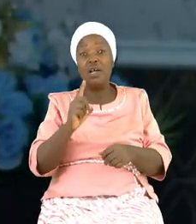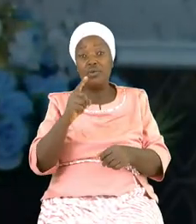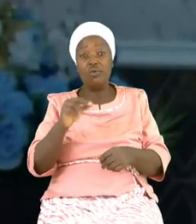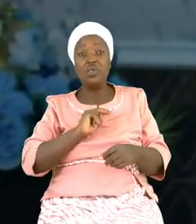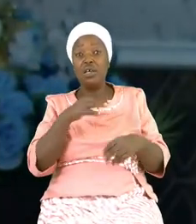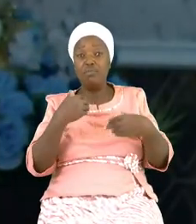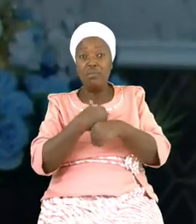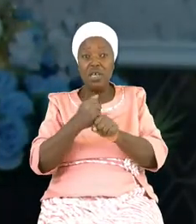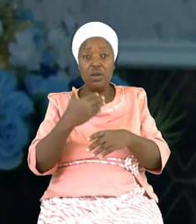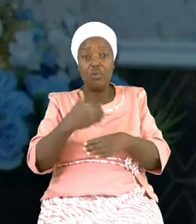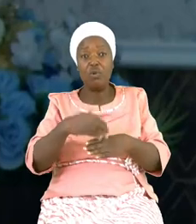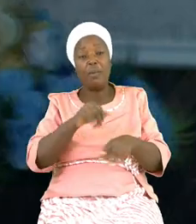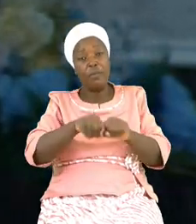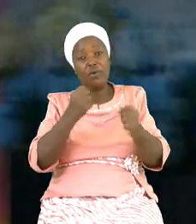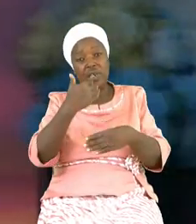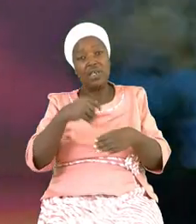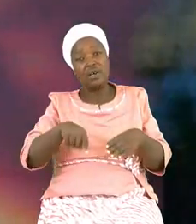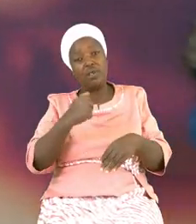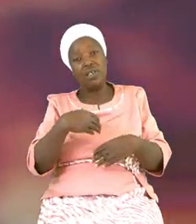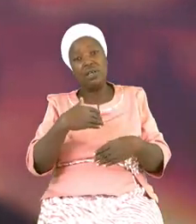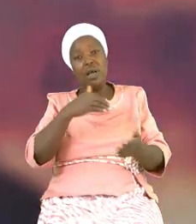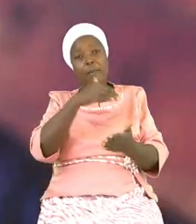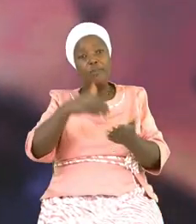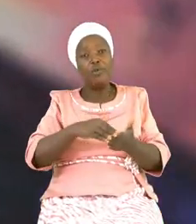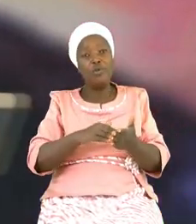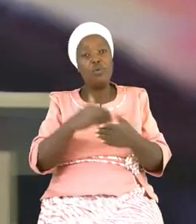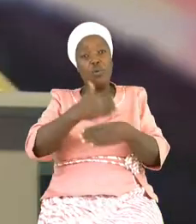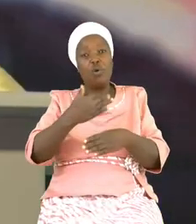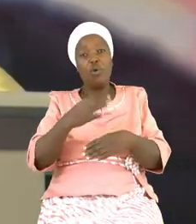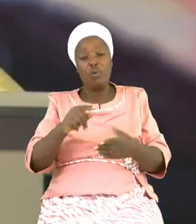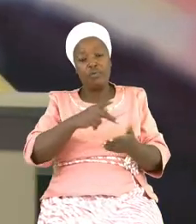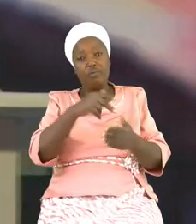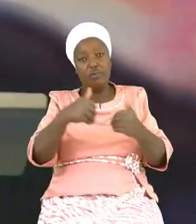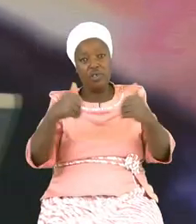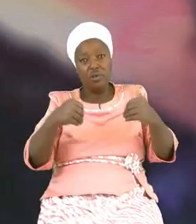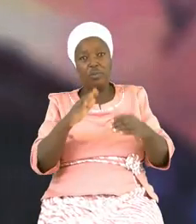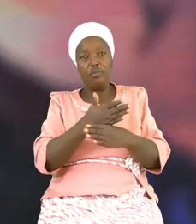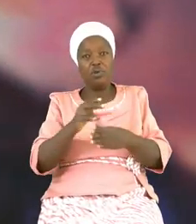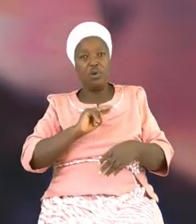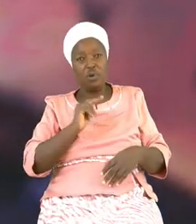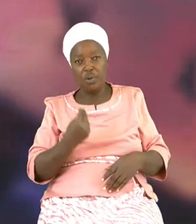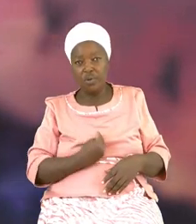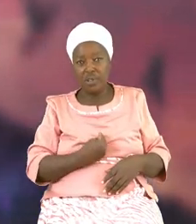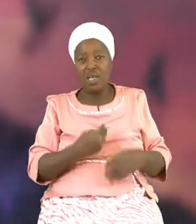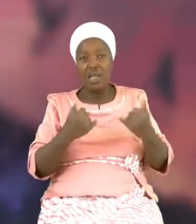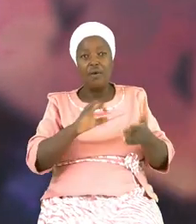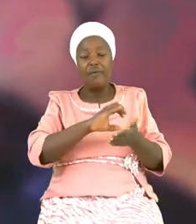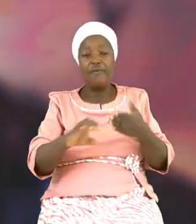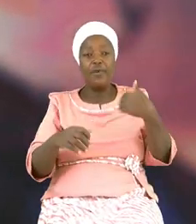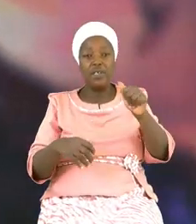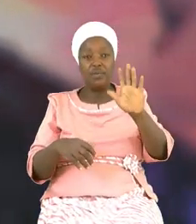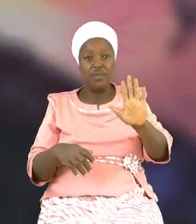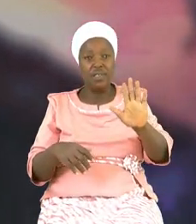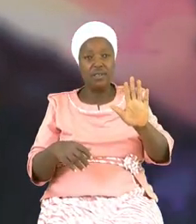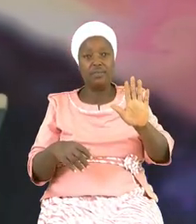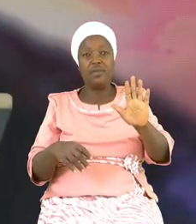the middle wall of partition between us. Look at verse 15. It says in